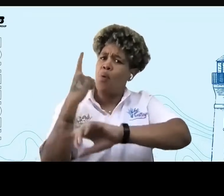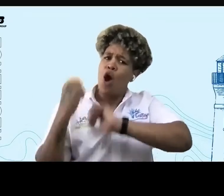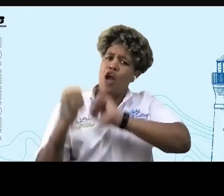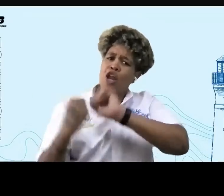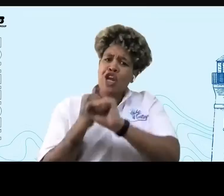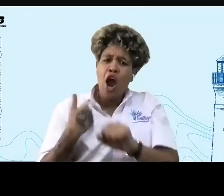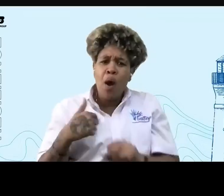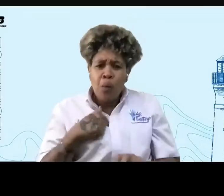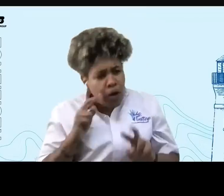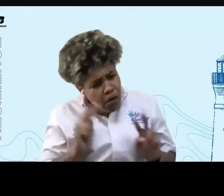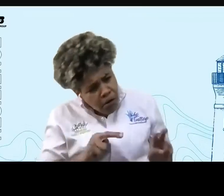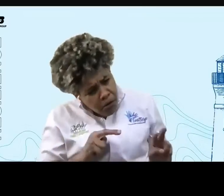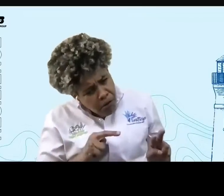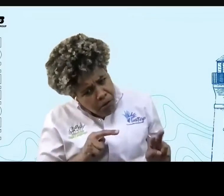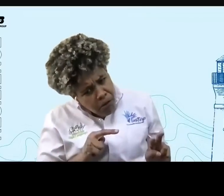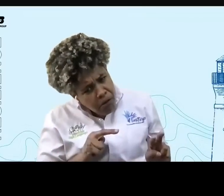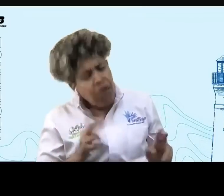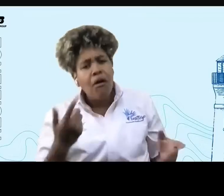the